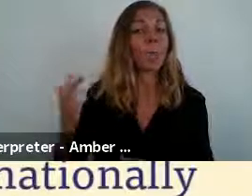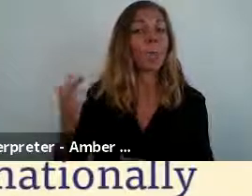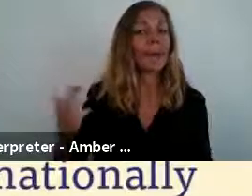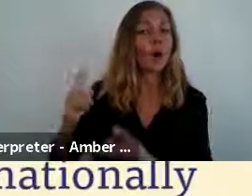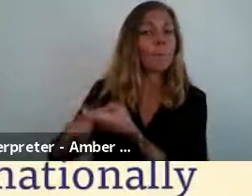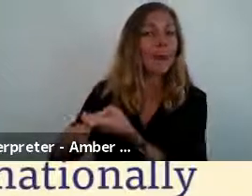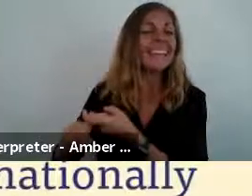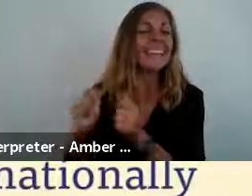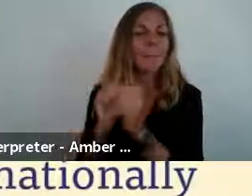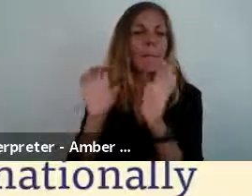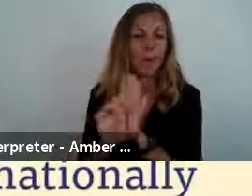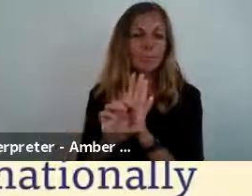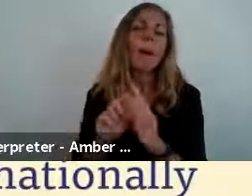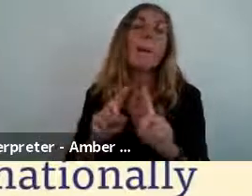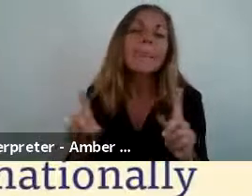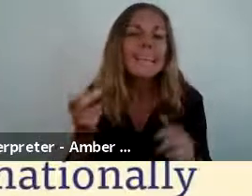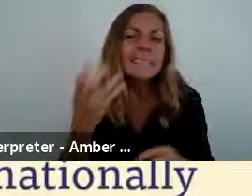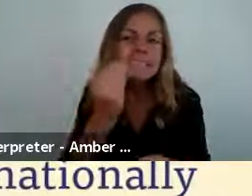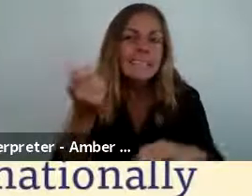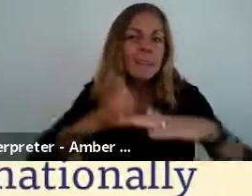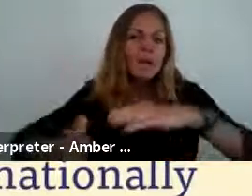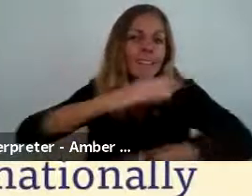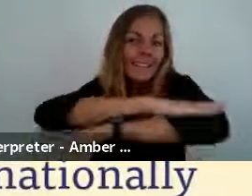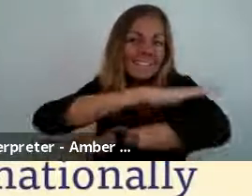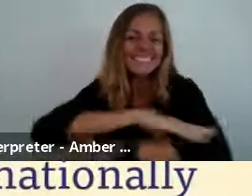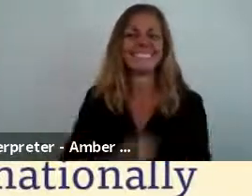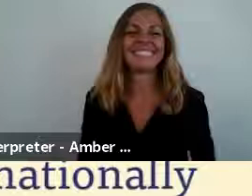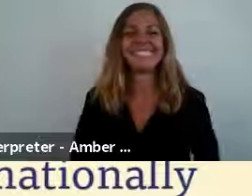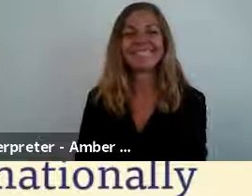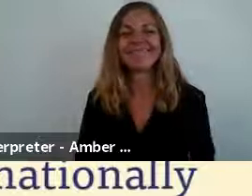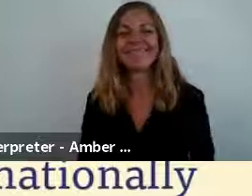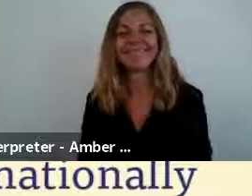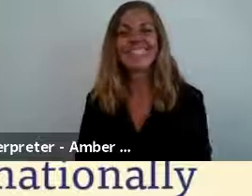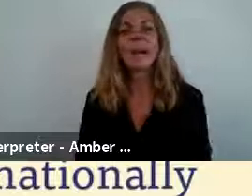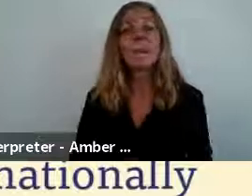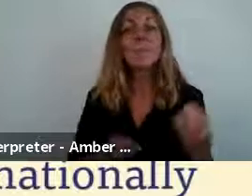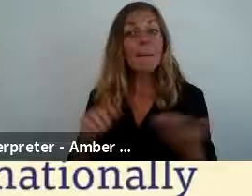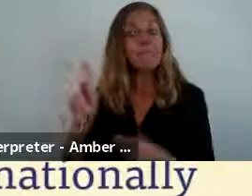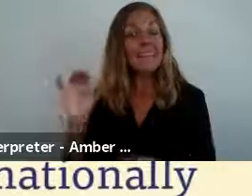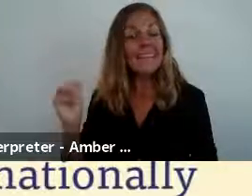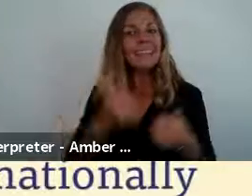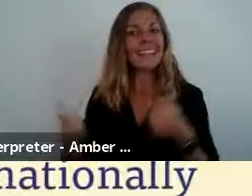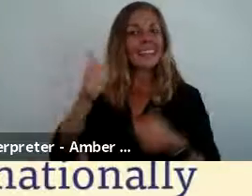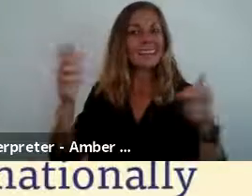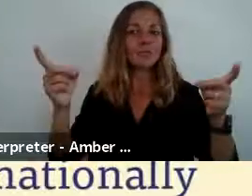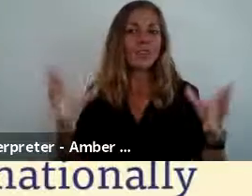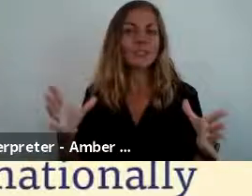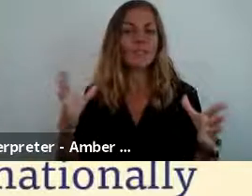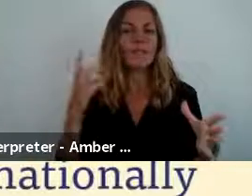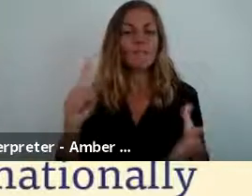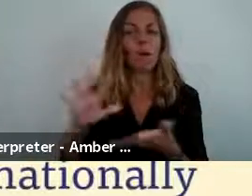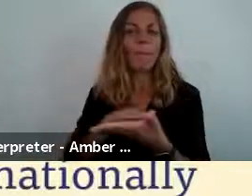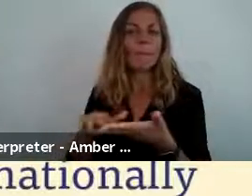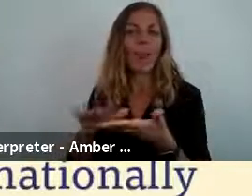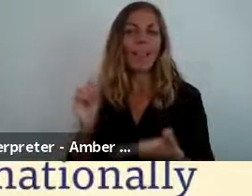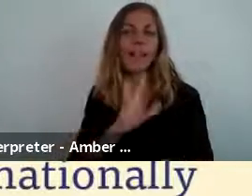her, but he's asleep under the desk. And she is the executive director for the Braille and